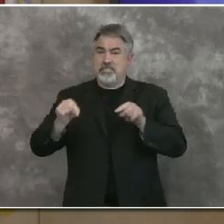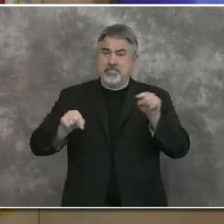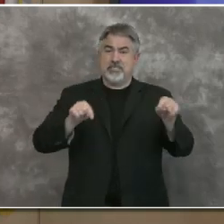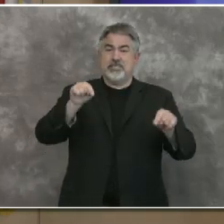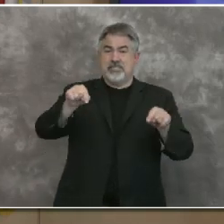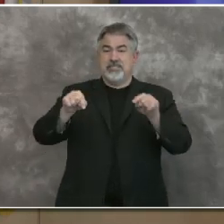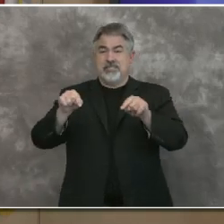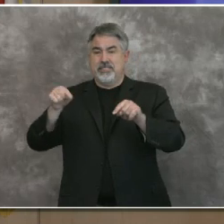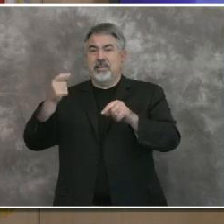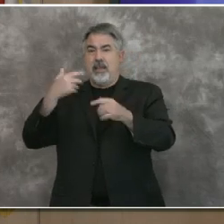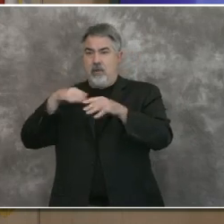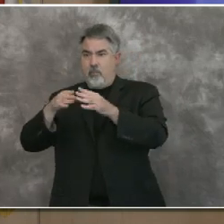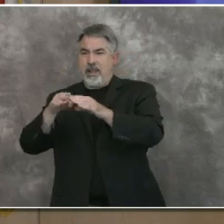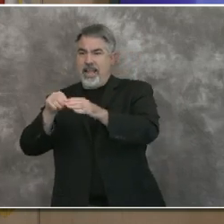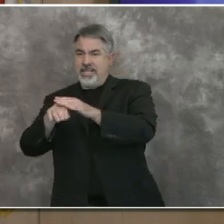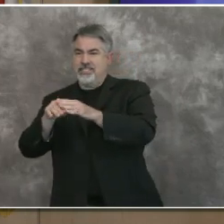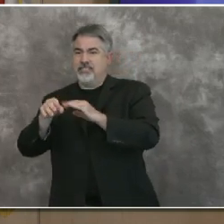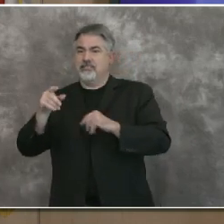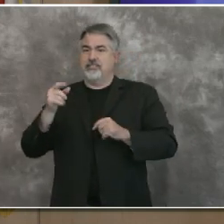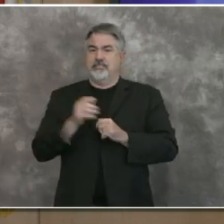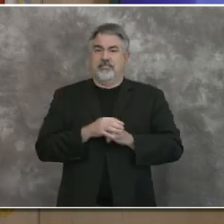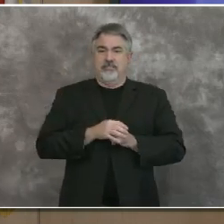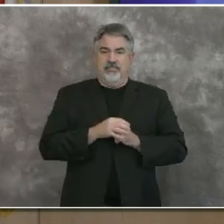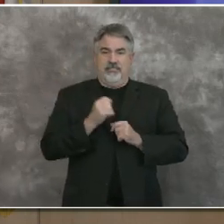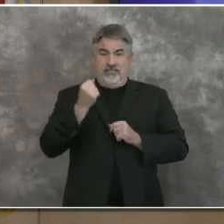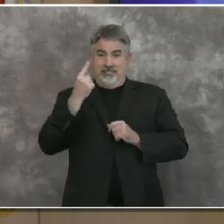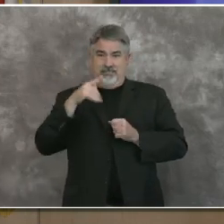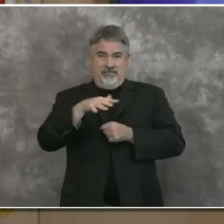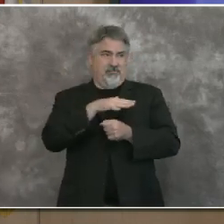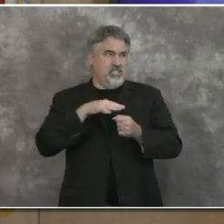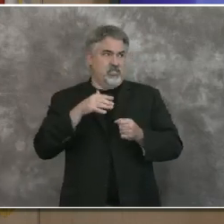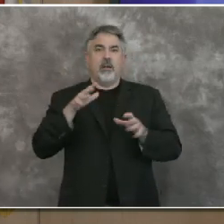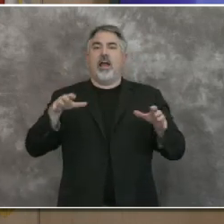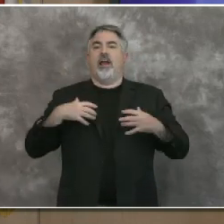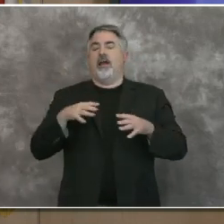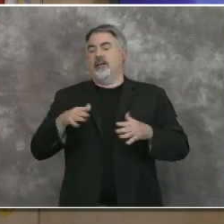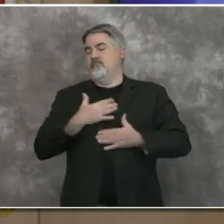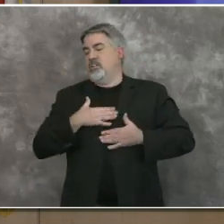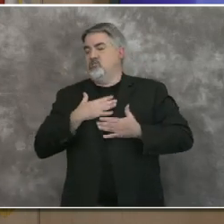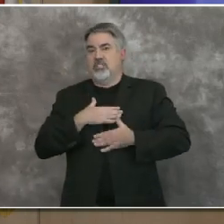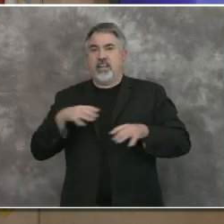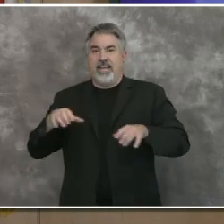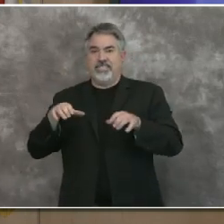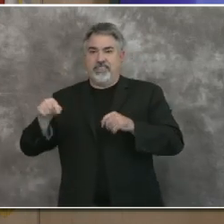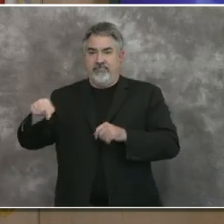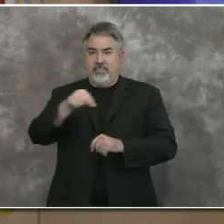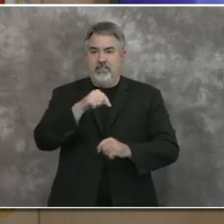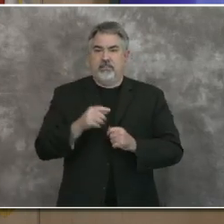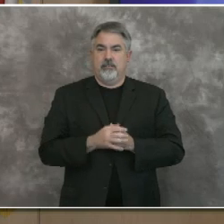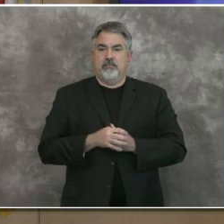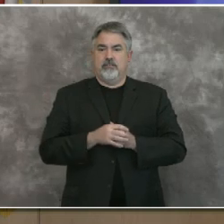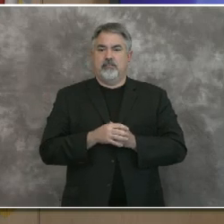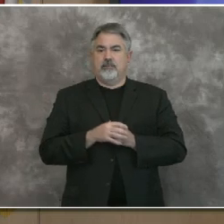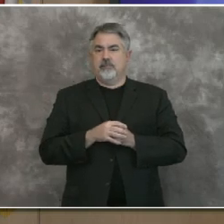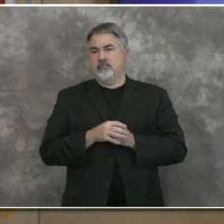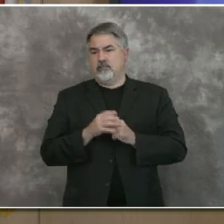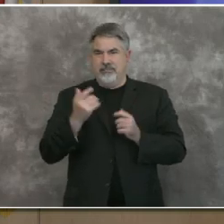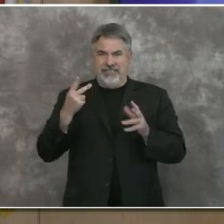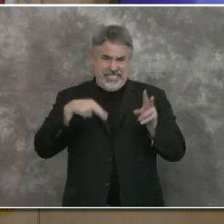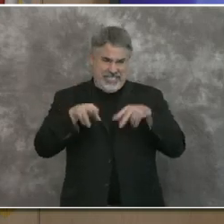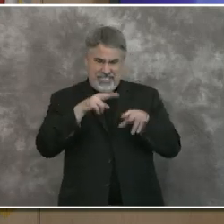regional activities, while at the same time working to bring this pandemic under control and save